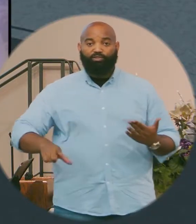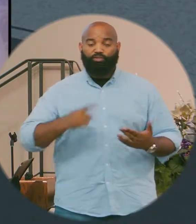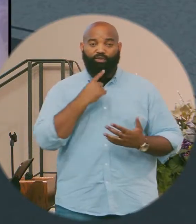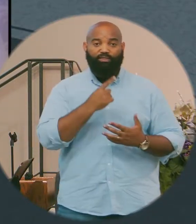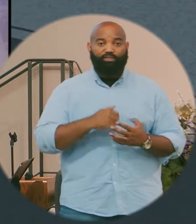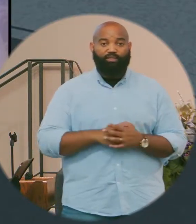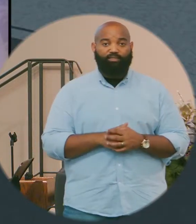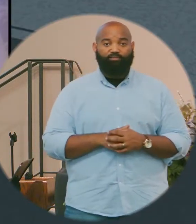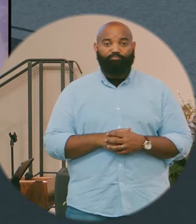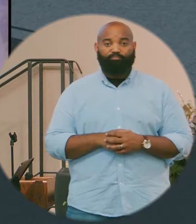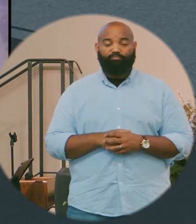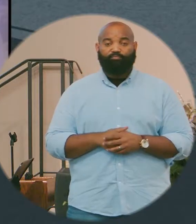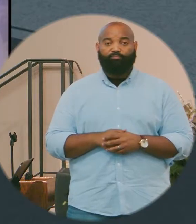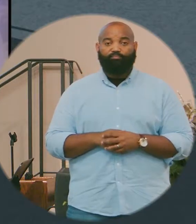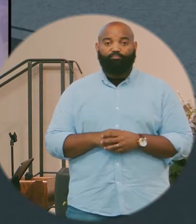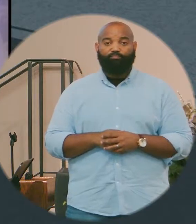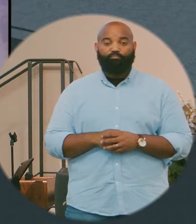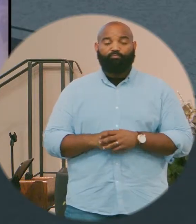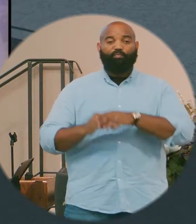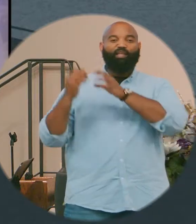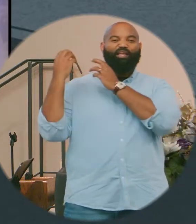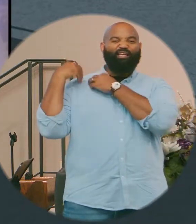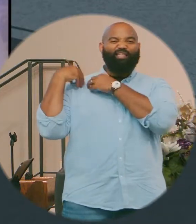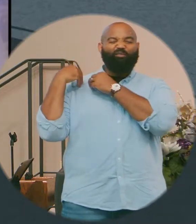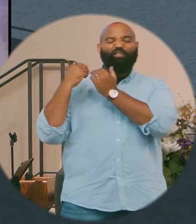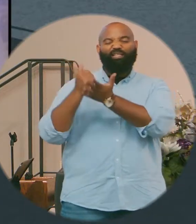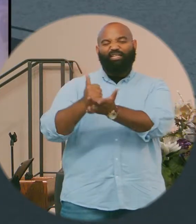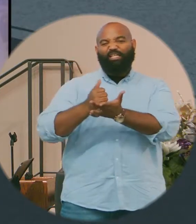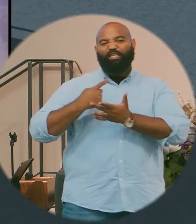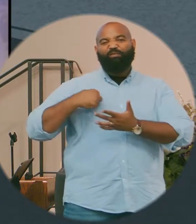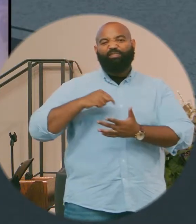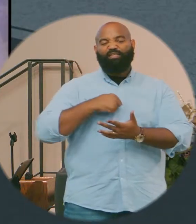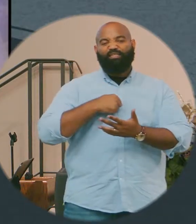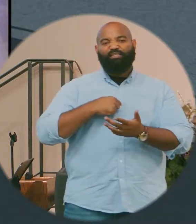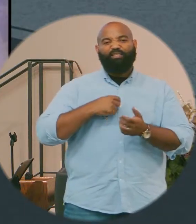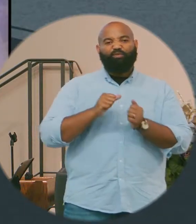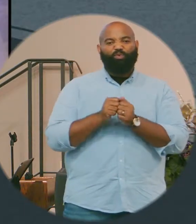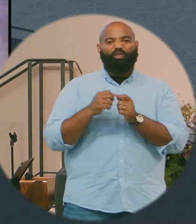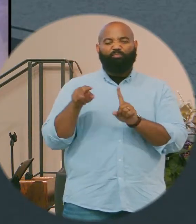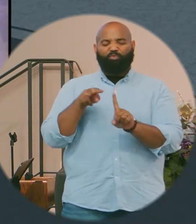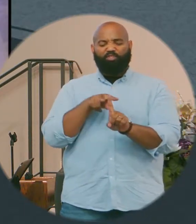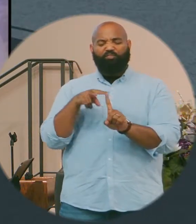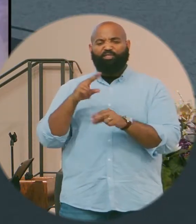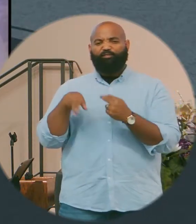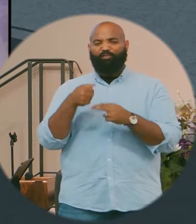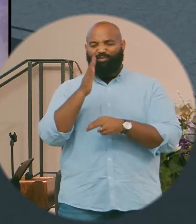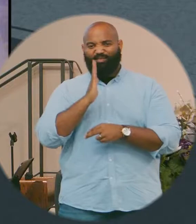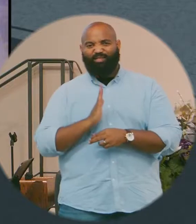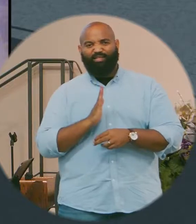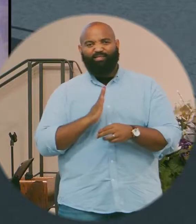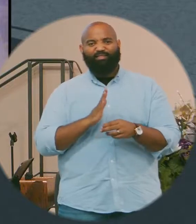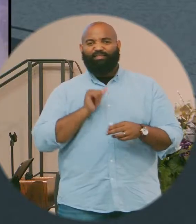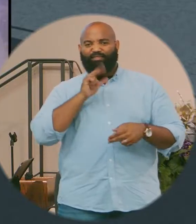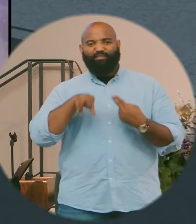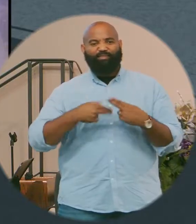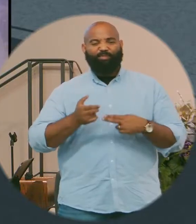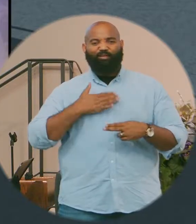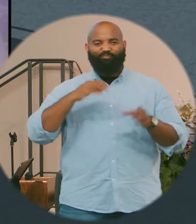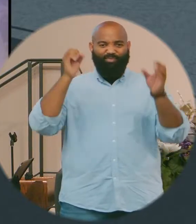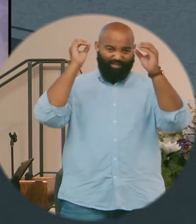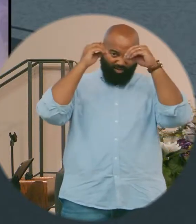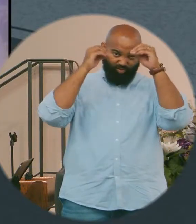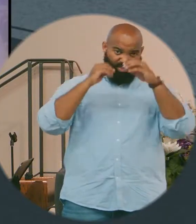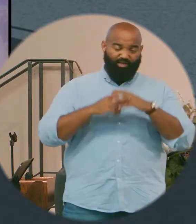different perspective. It removes opinion and is based on God's word. But accountability comes through an